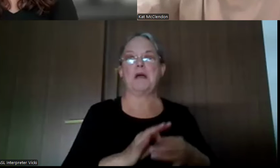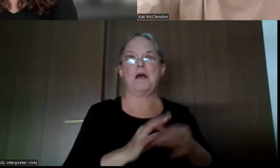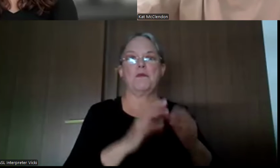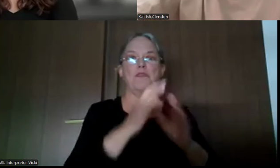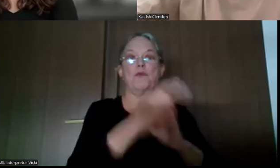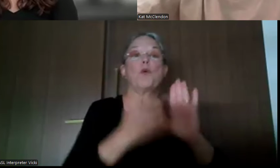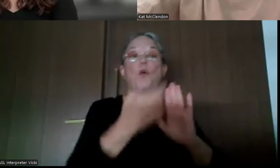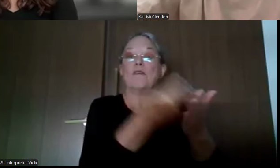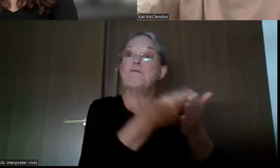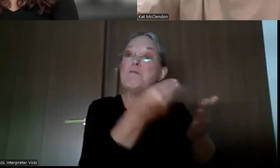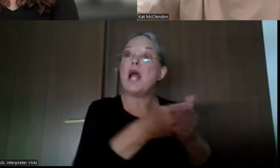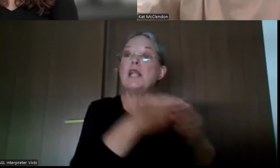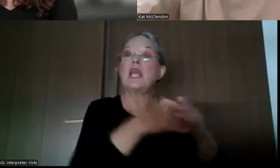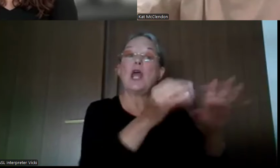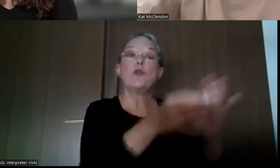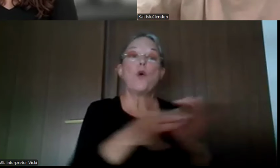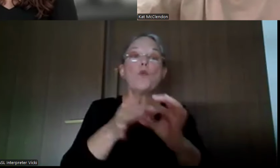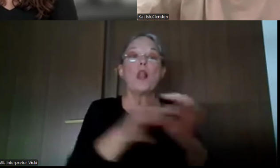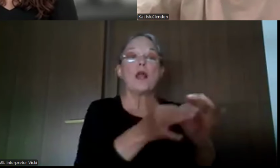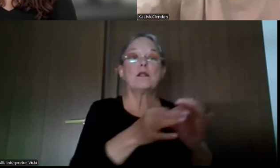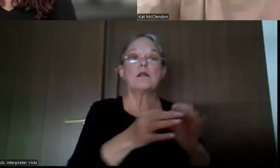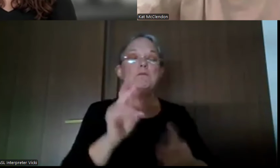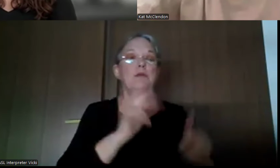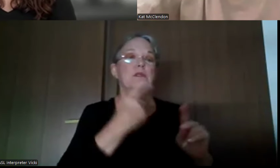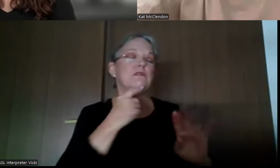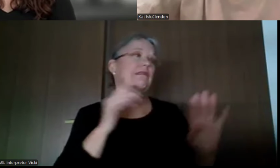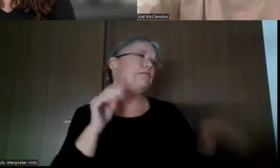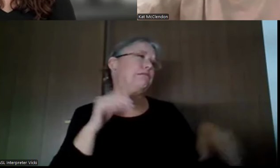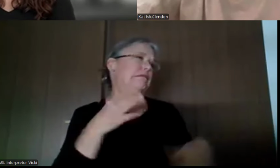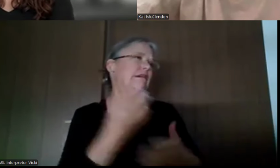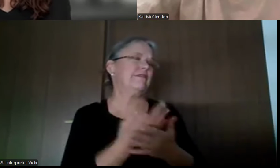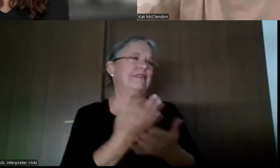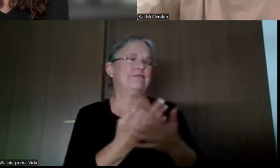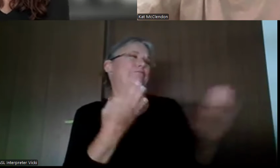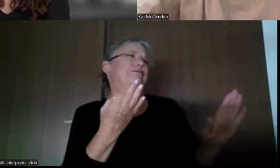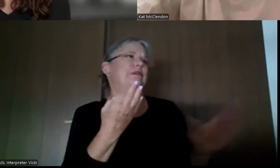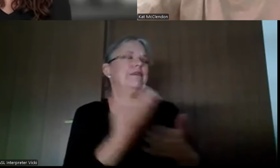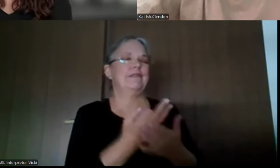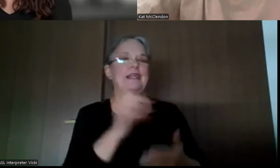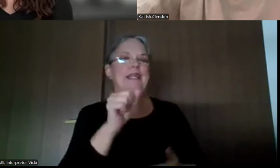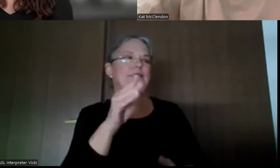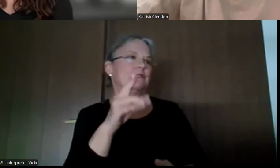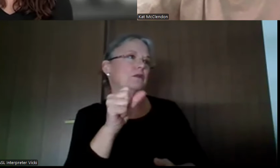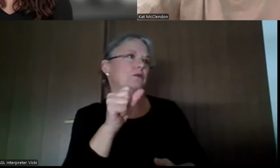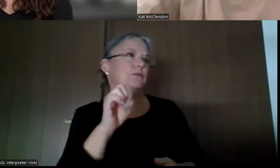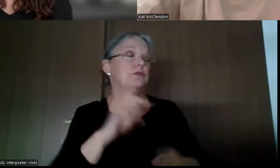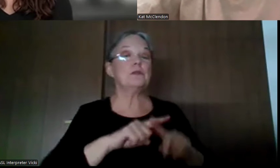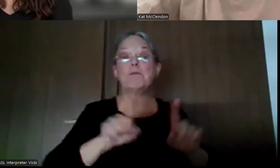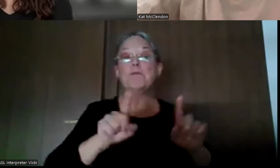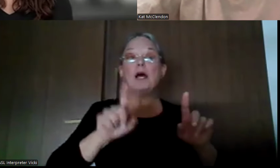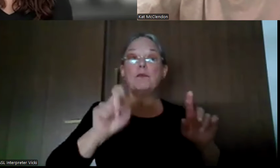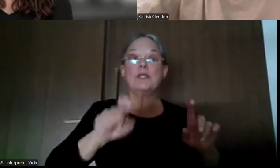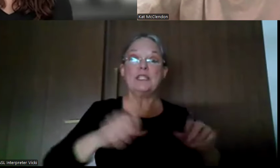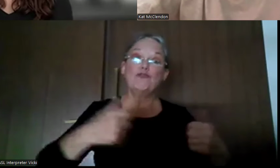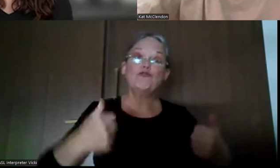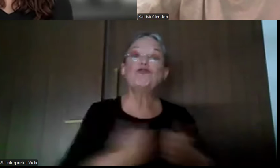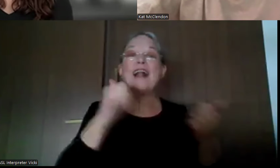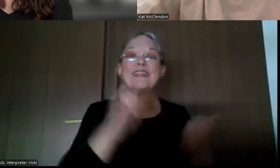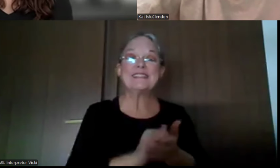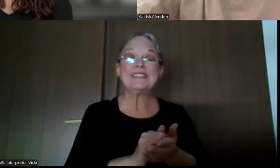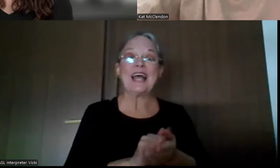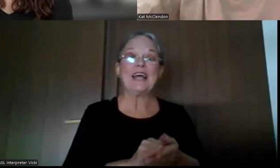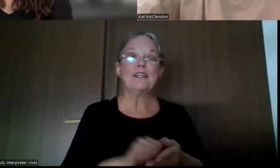You know, because everybody probably is not saying, oh, financial abuse, but and how can we challenge that? Do you